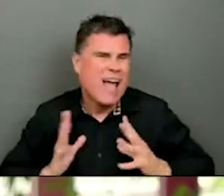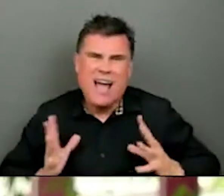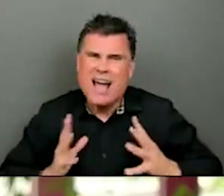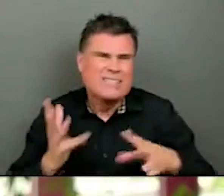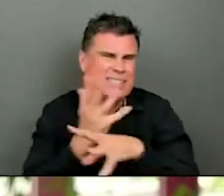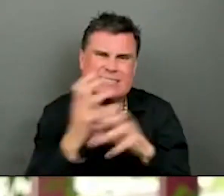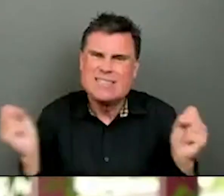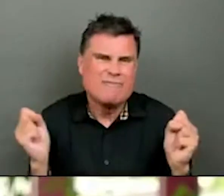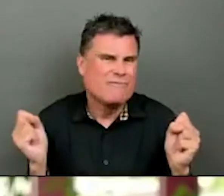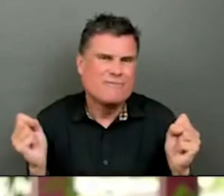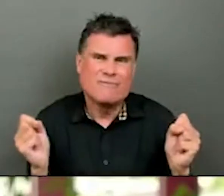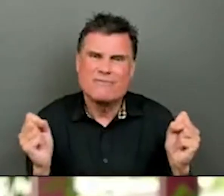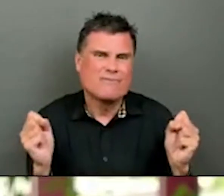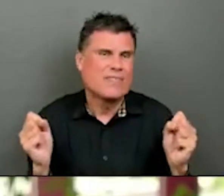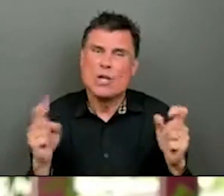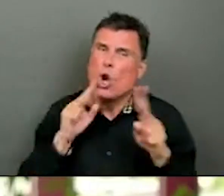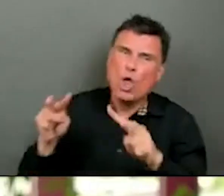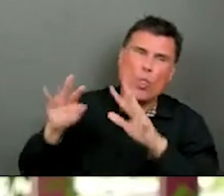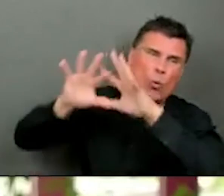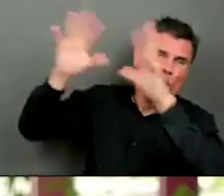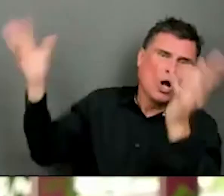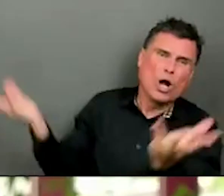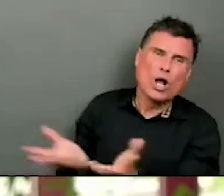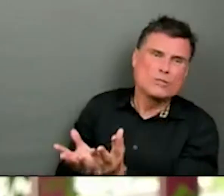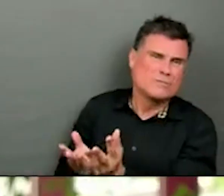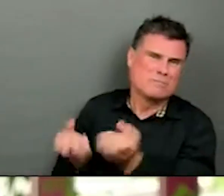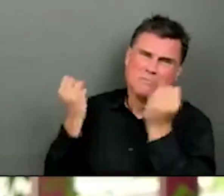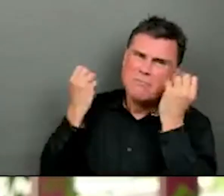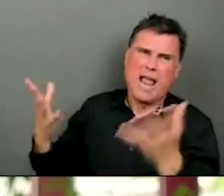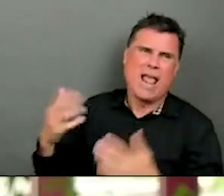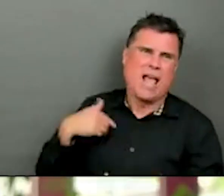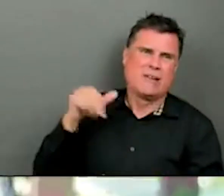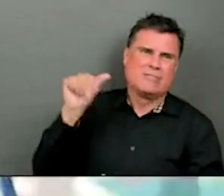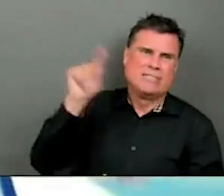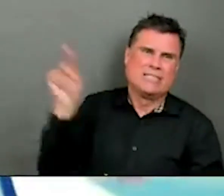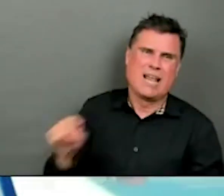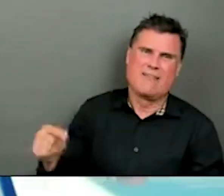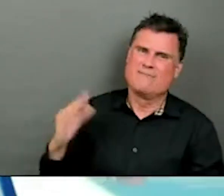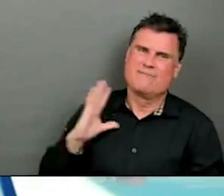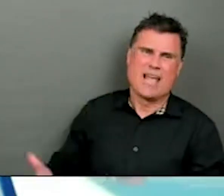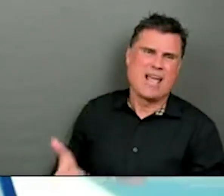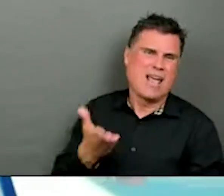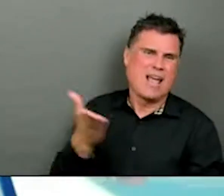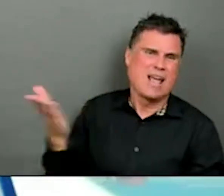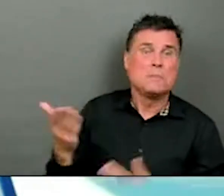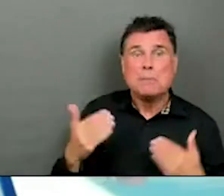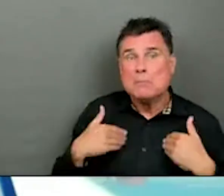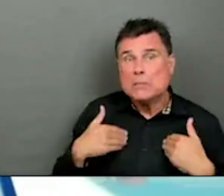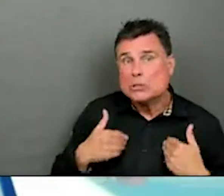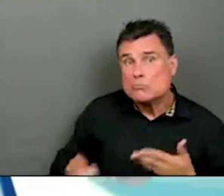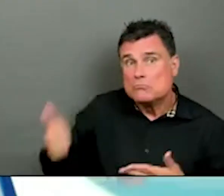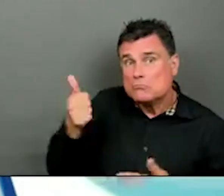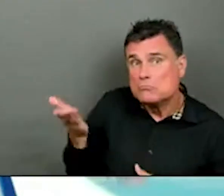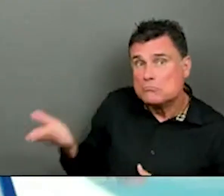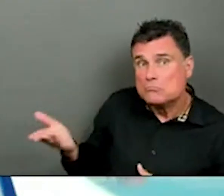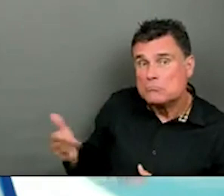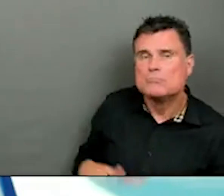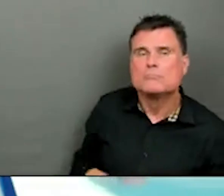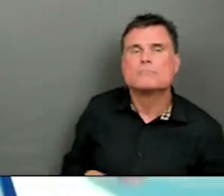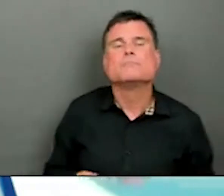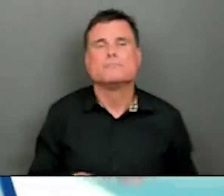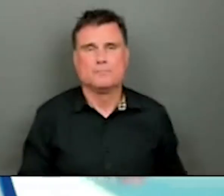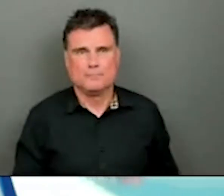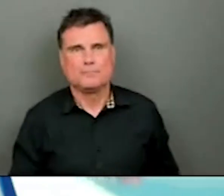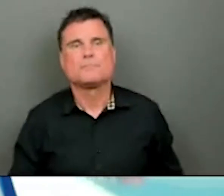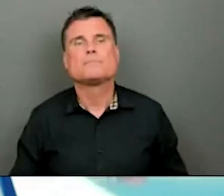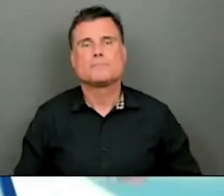it. But Minister, did you want to talk about some of the data? Yeah. On AstraZeneca, because our data over